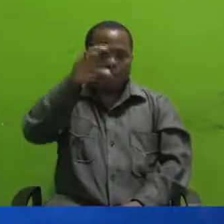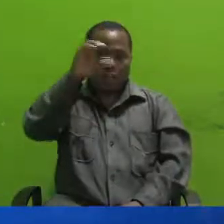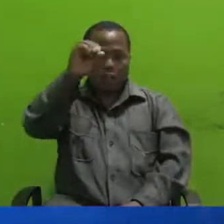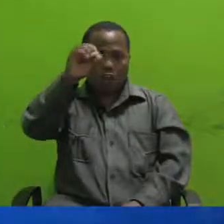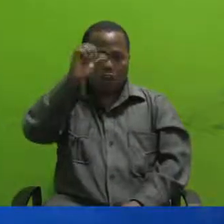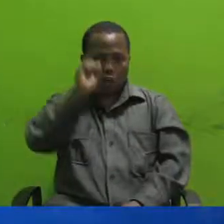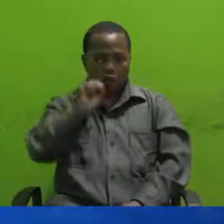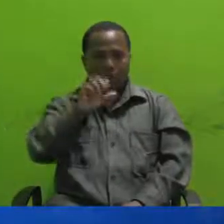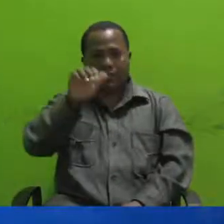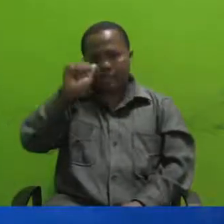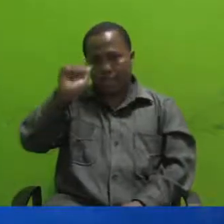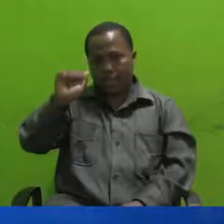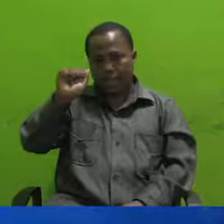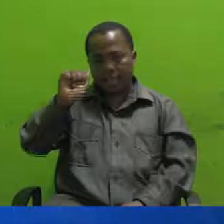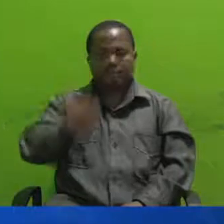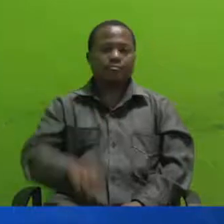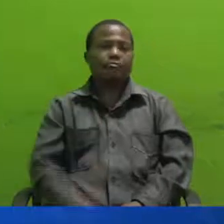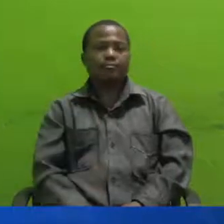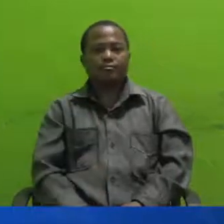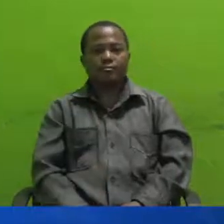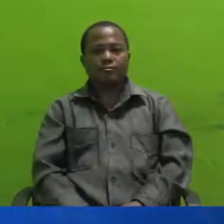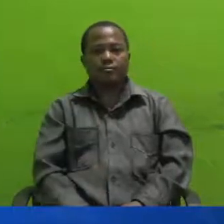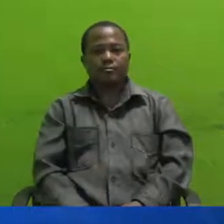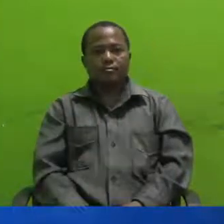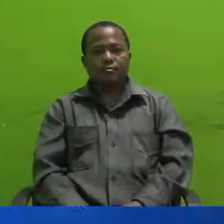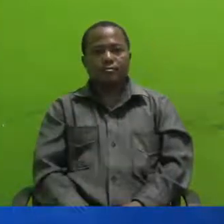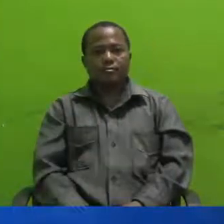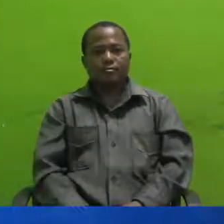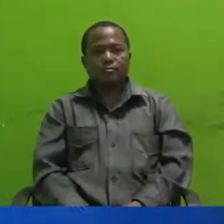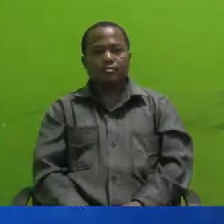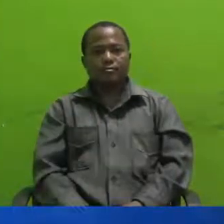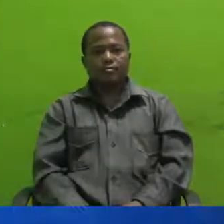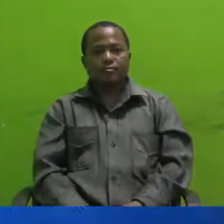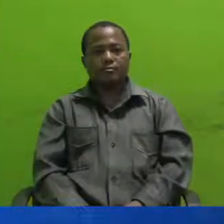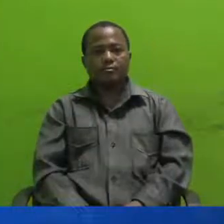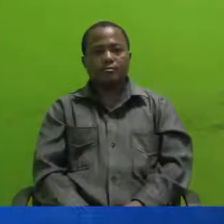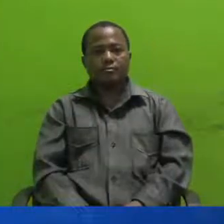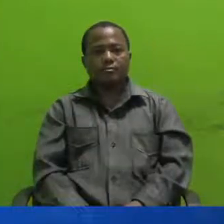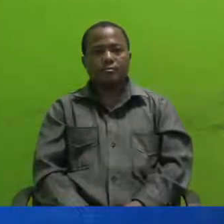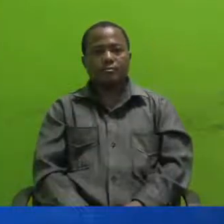cos A. Cos A is equal to 8 over 10.